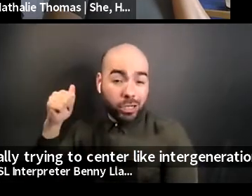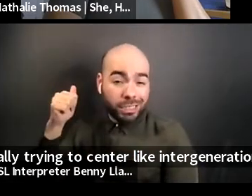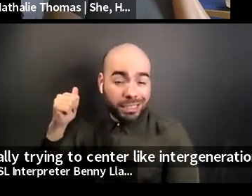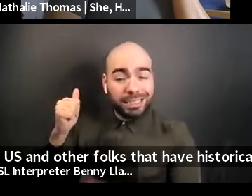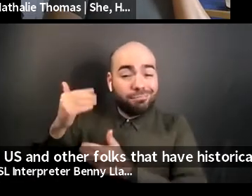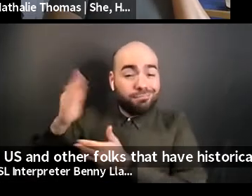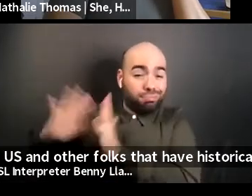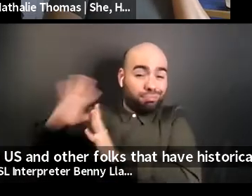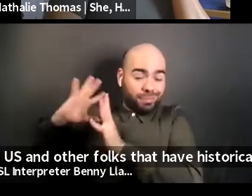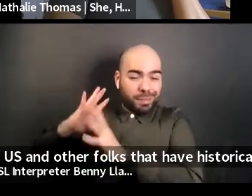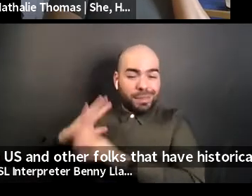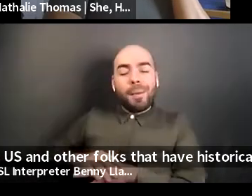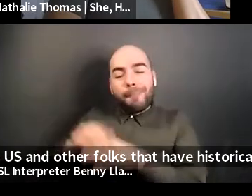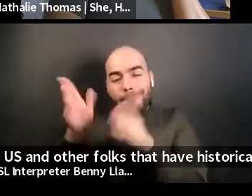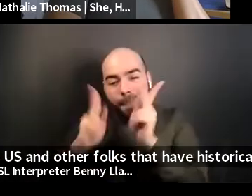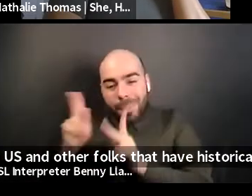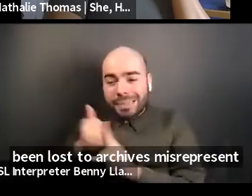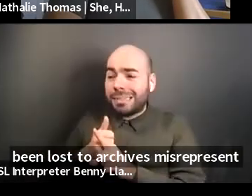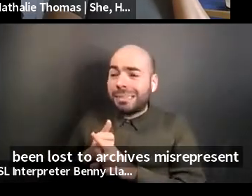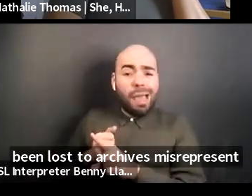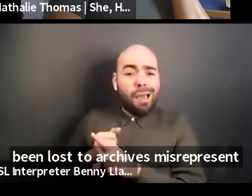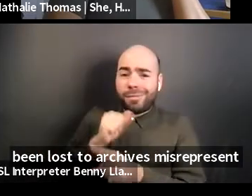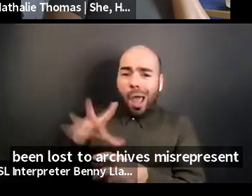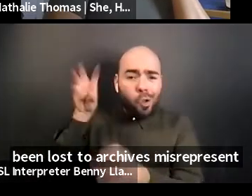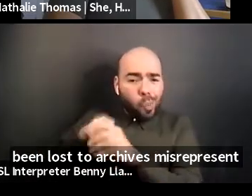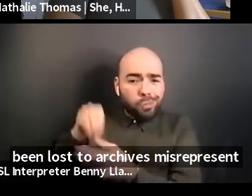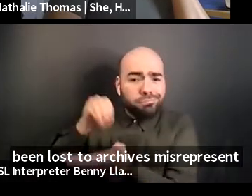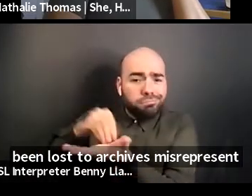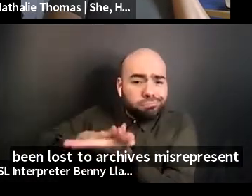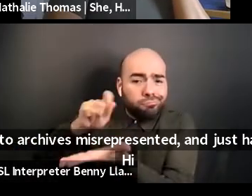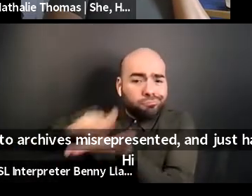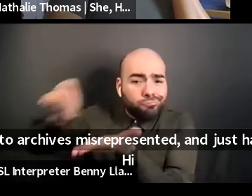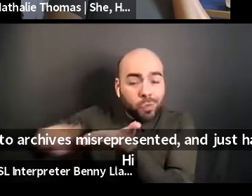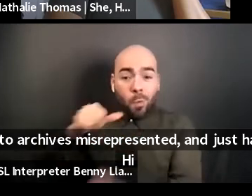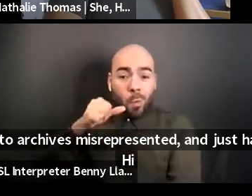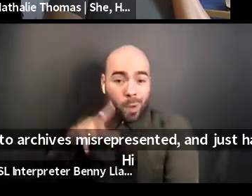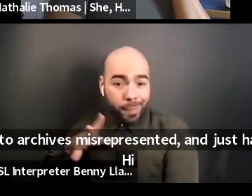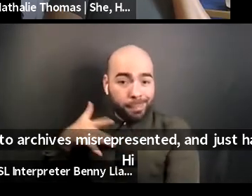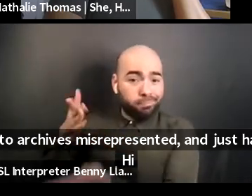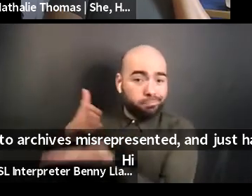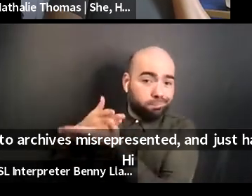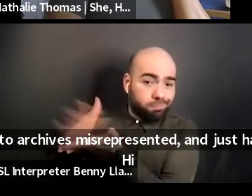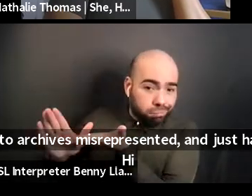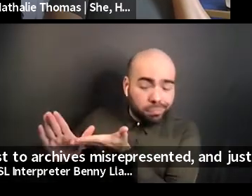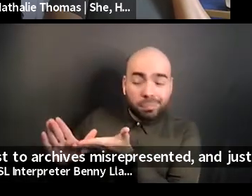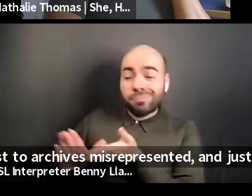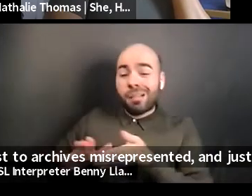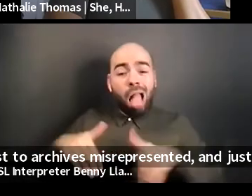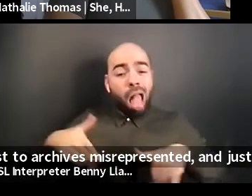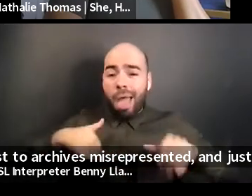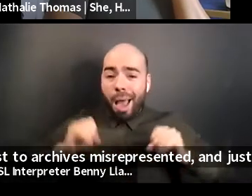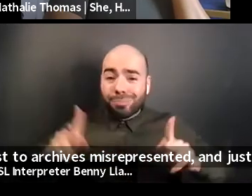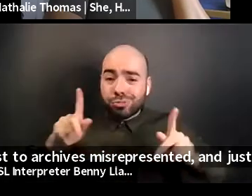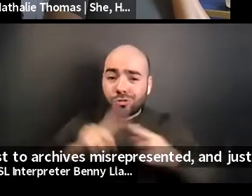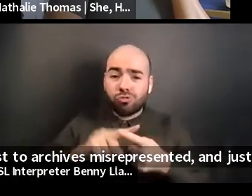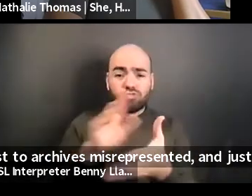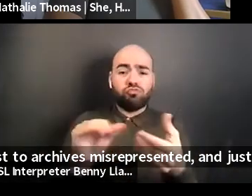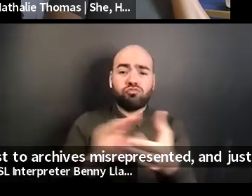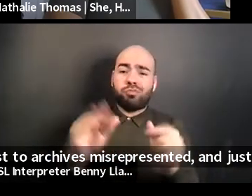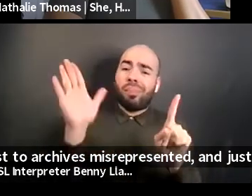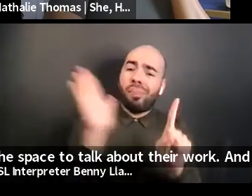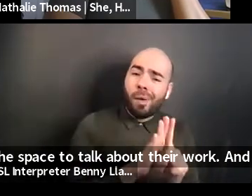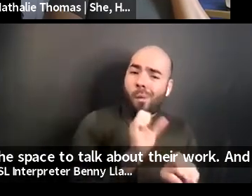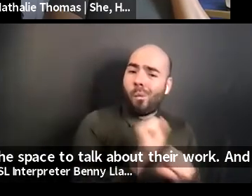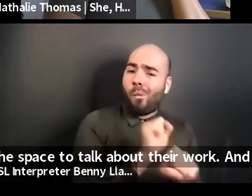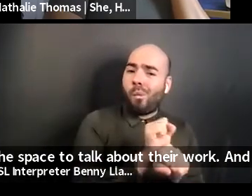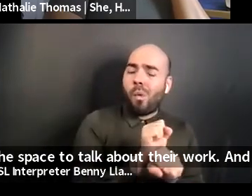to archives, misrepresented, and just haven't had the space to talk about their work. And I hate and